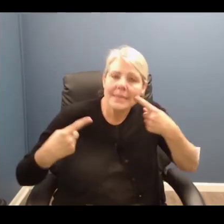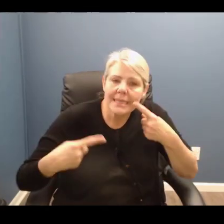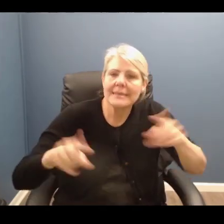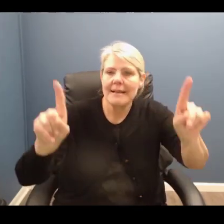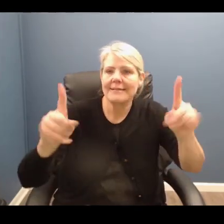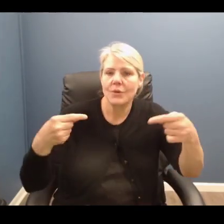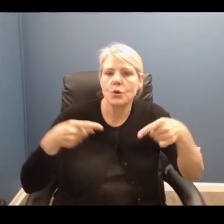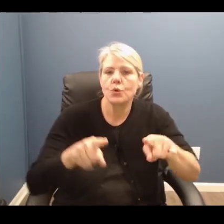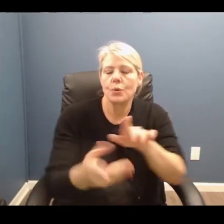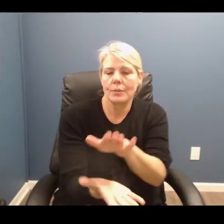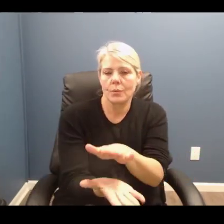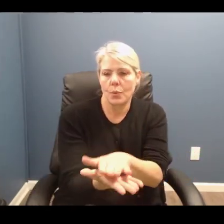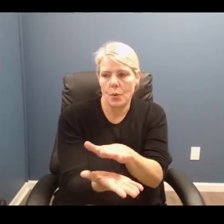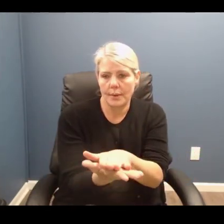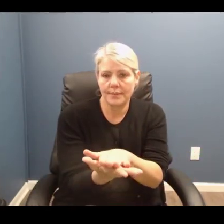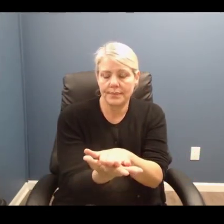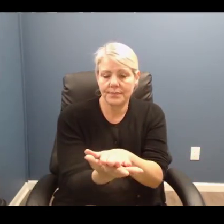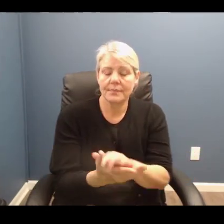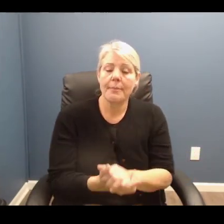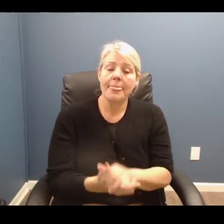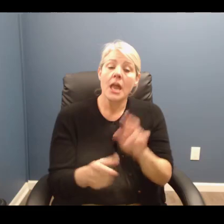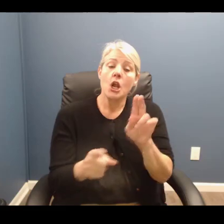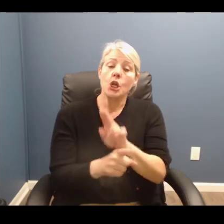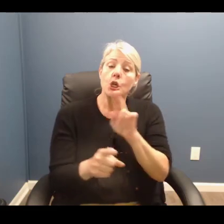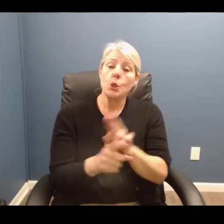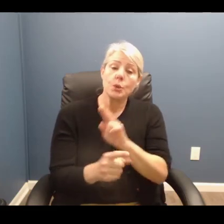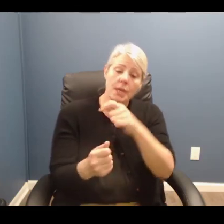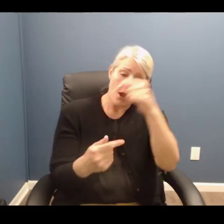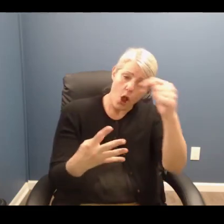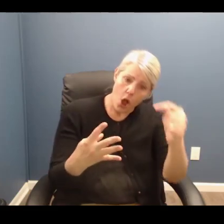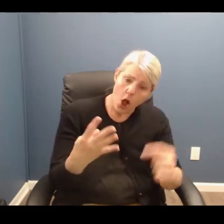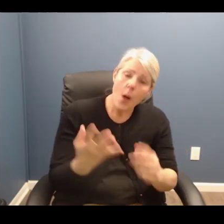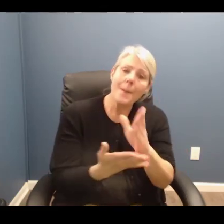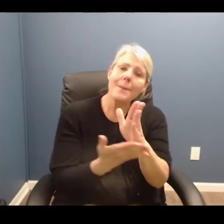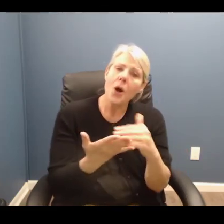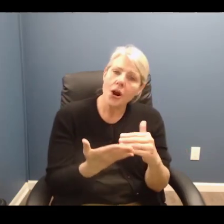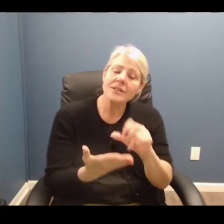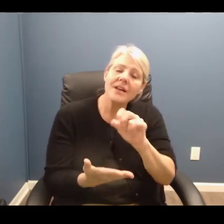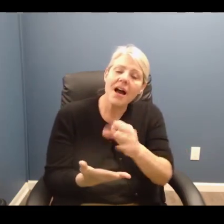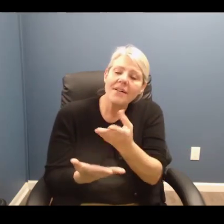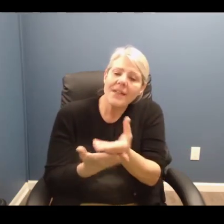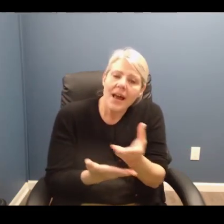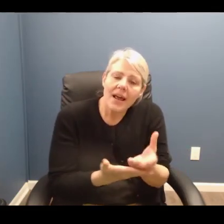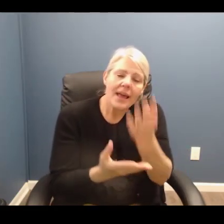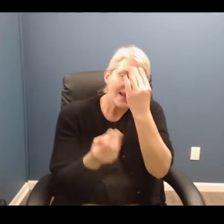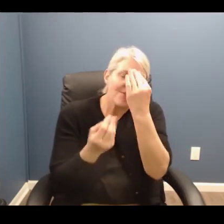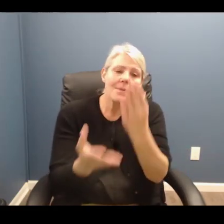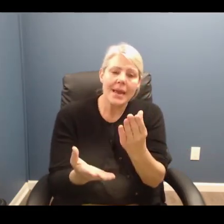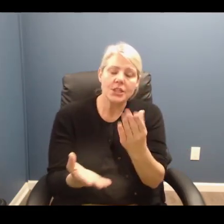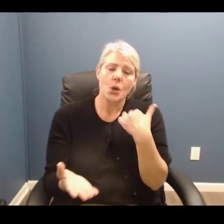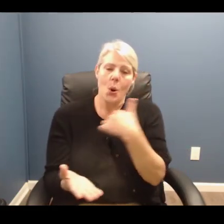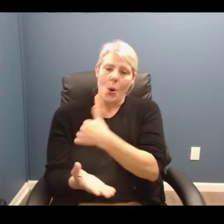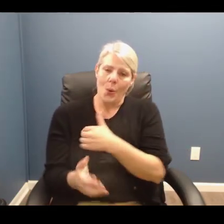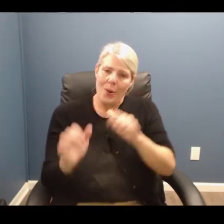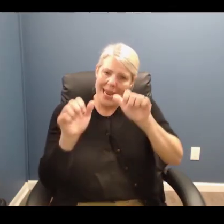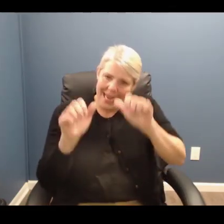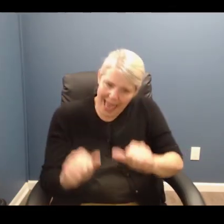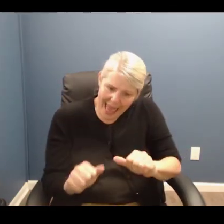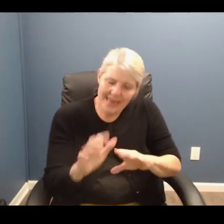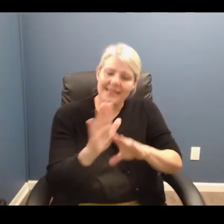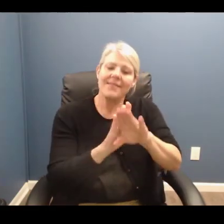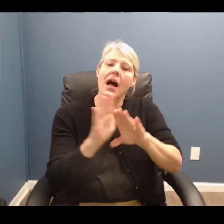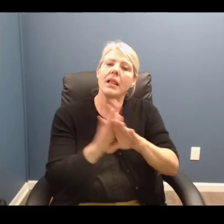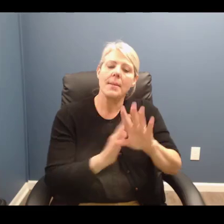school-wide environment. Using all pieces of data and information, a complete, compliant,